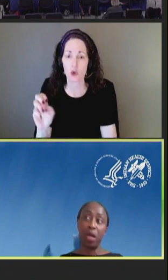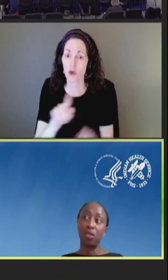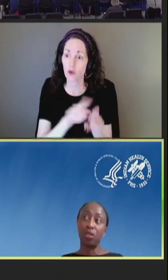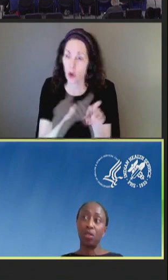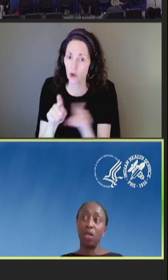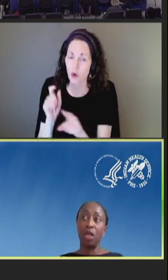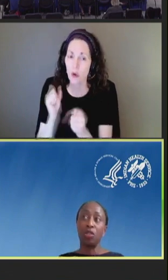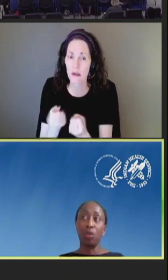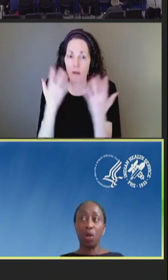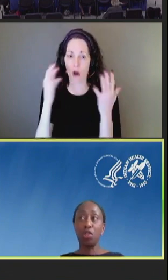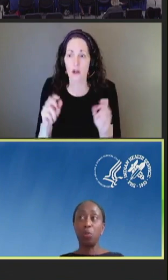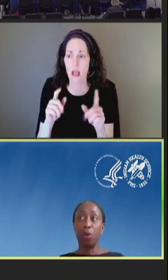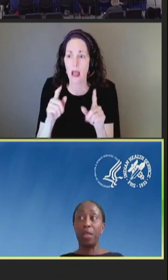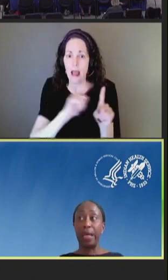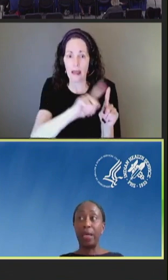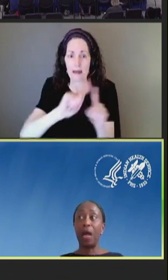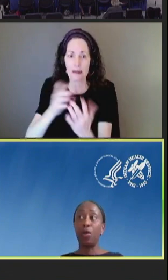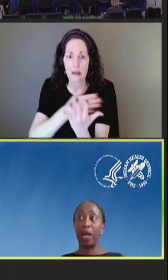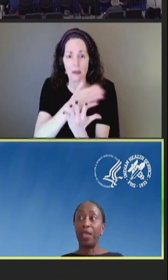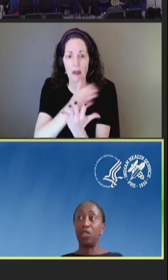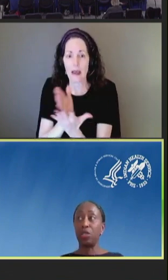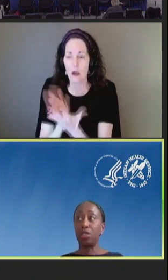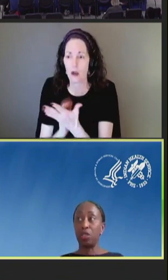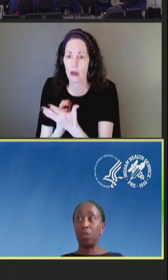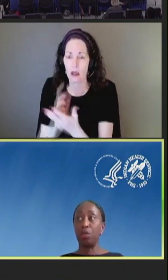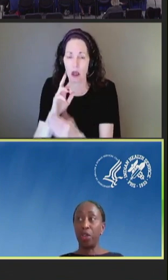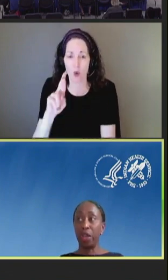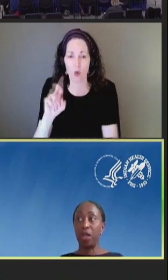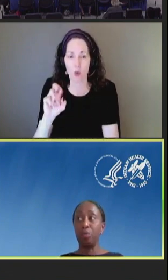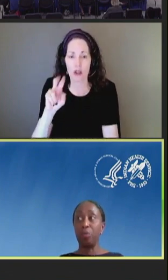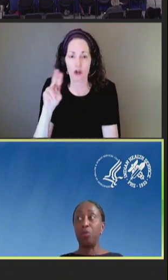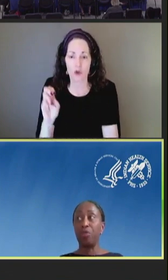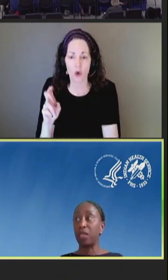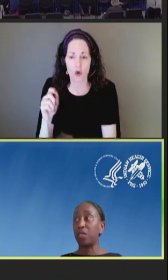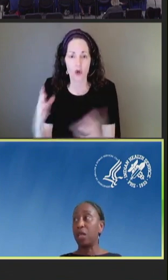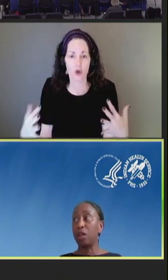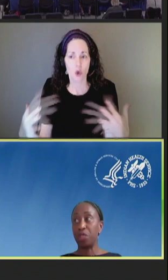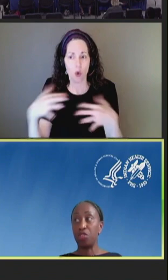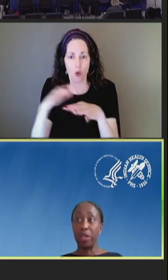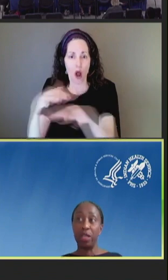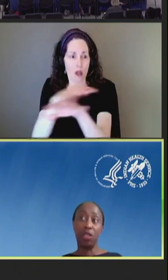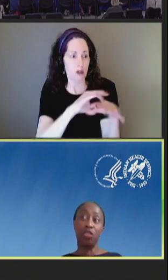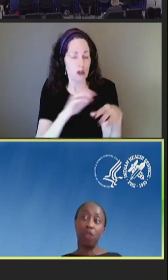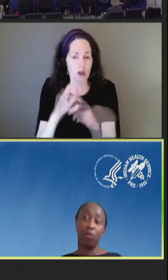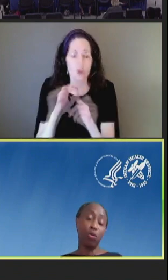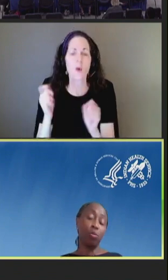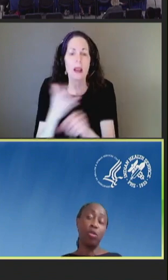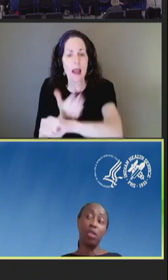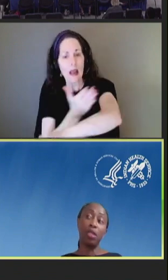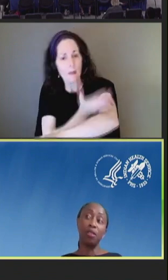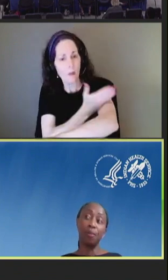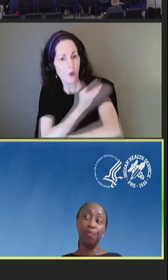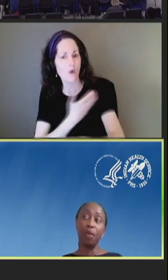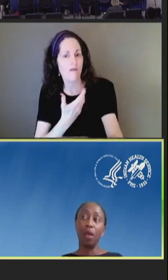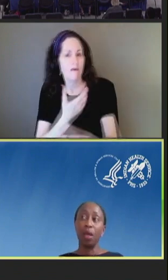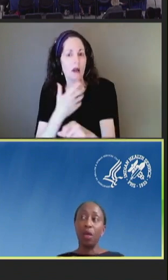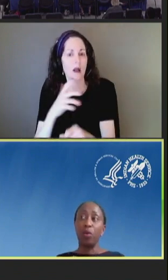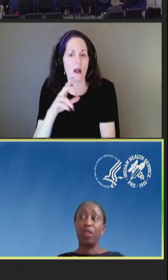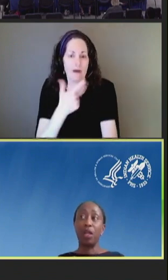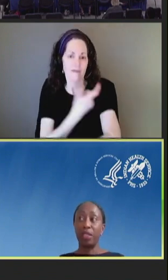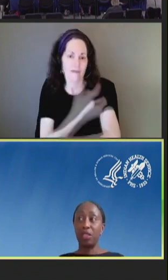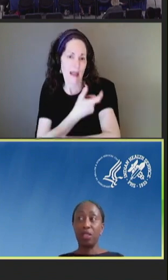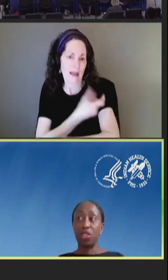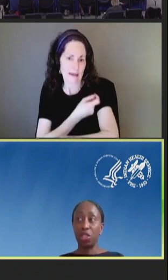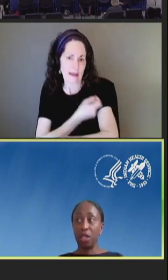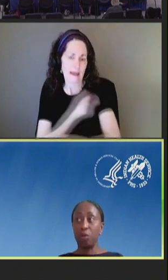best practices to cross-pollinate our IHS system of care and improve vaccine coverage rates in tribal communities. We